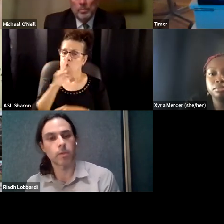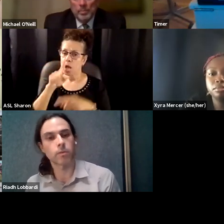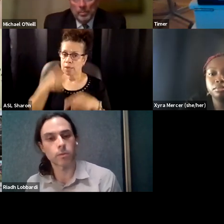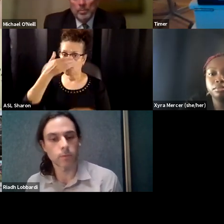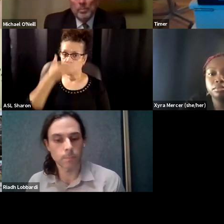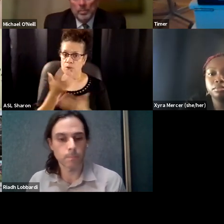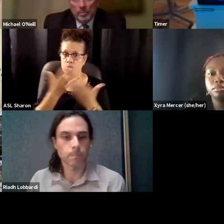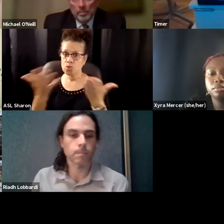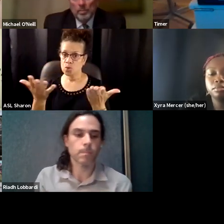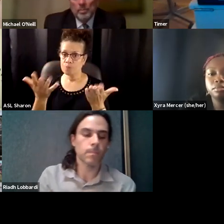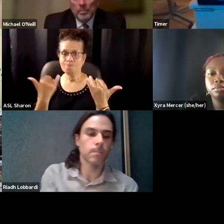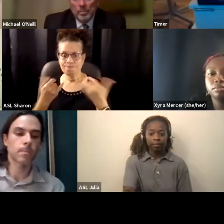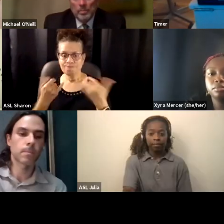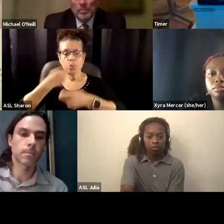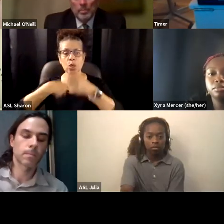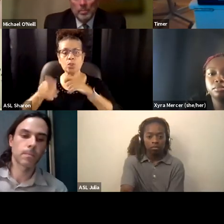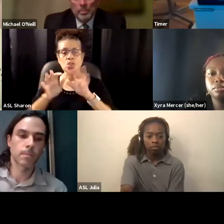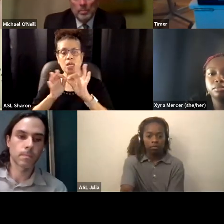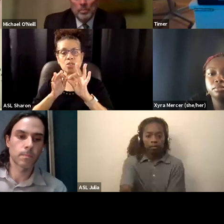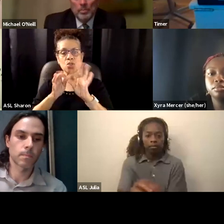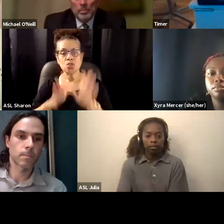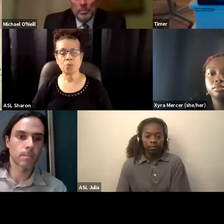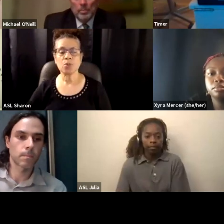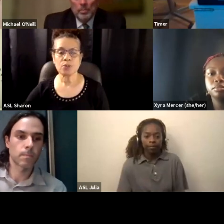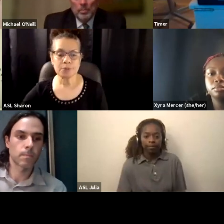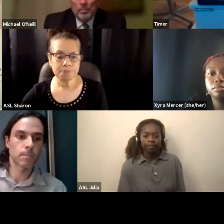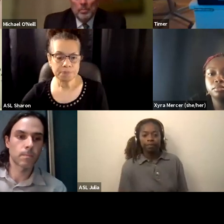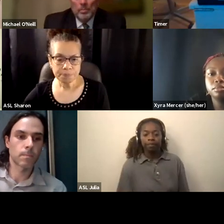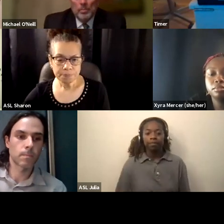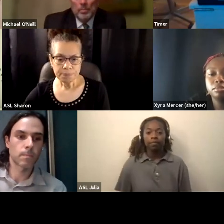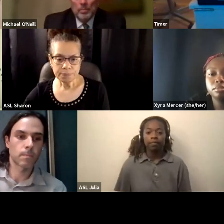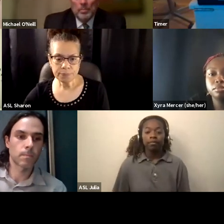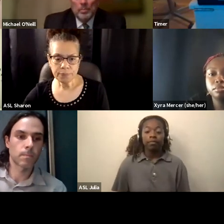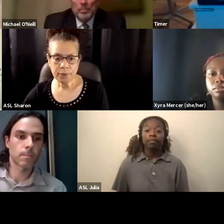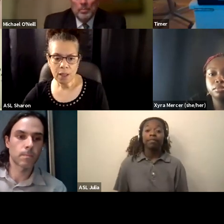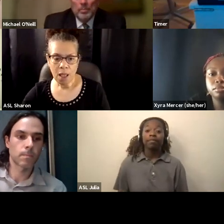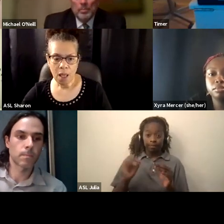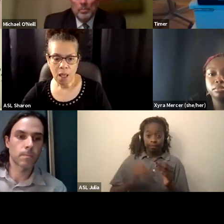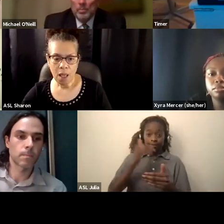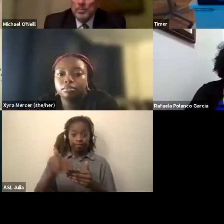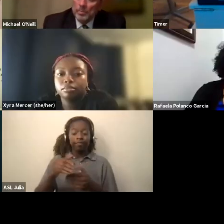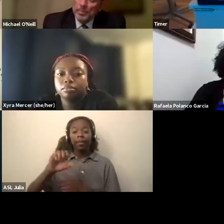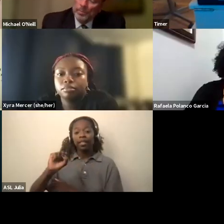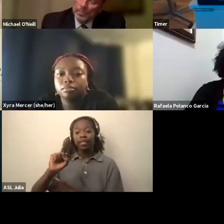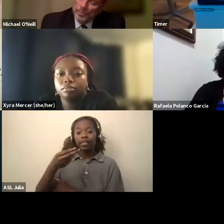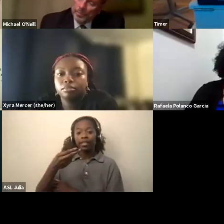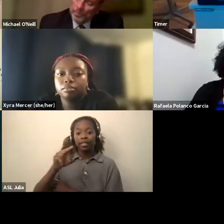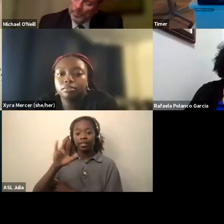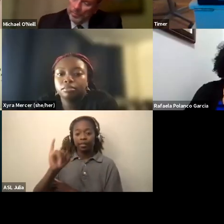express my concerns thank you our next speaker is sherry kelleher